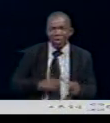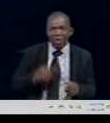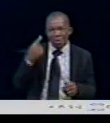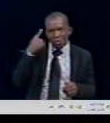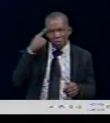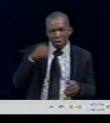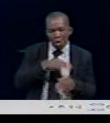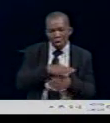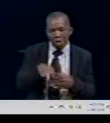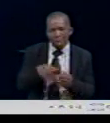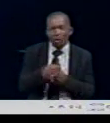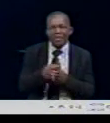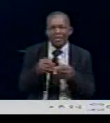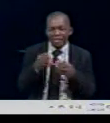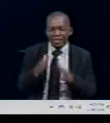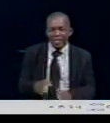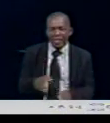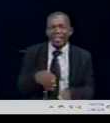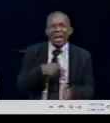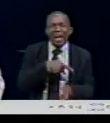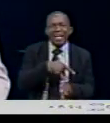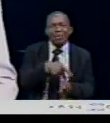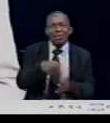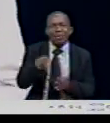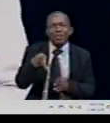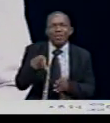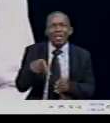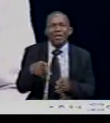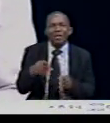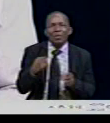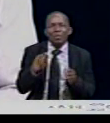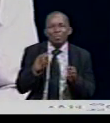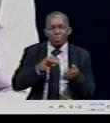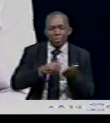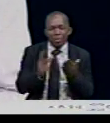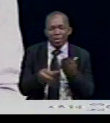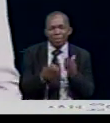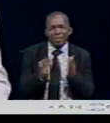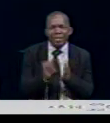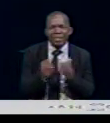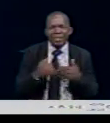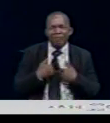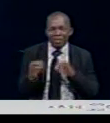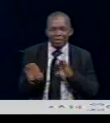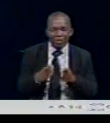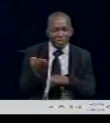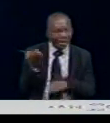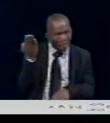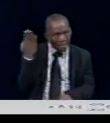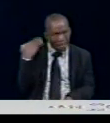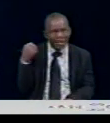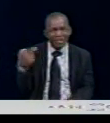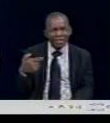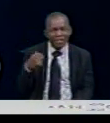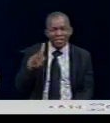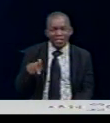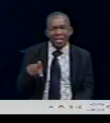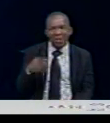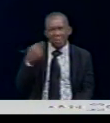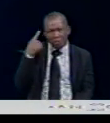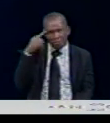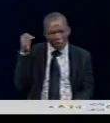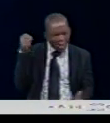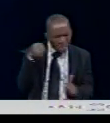professional conferences that have been held throughout the GCK. We want to appreciate the Lord for the impact of